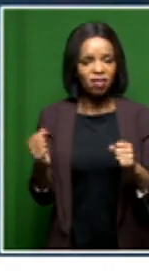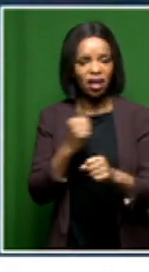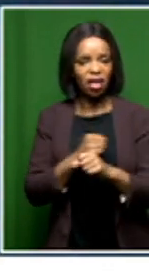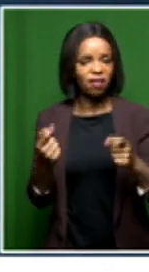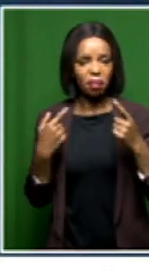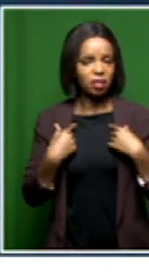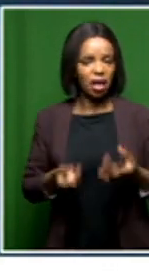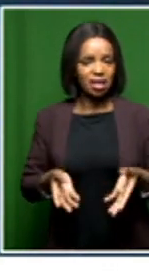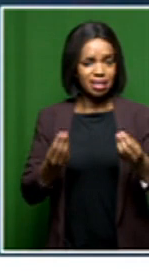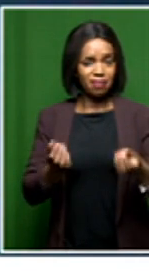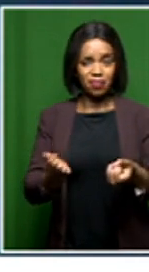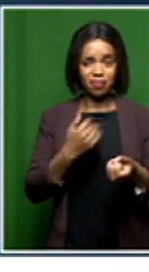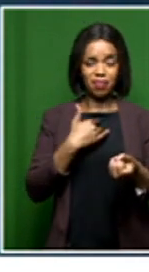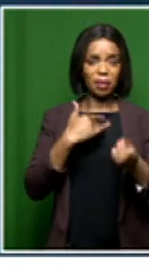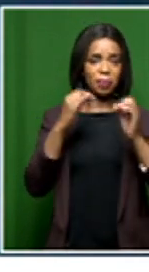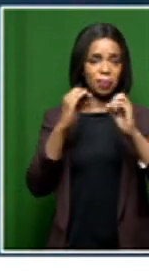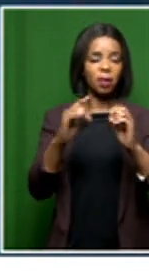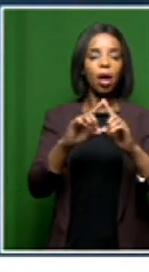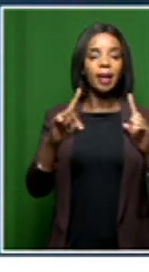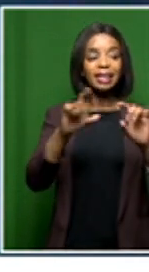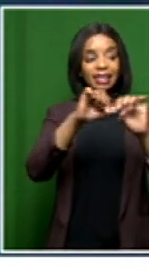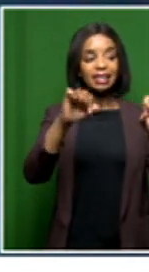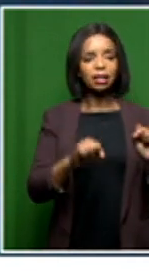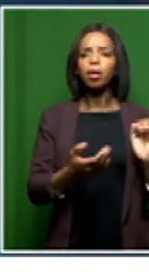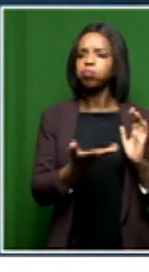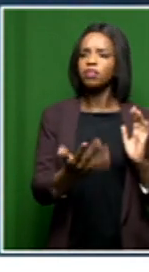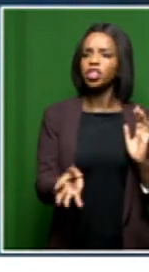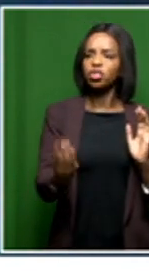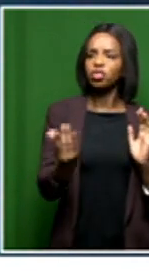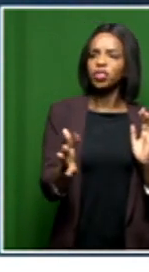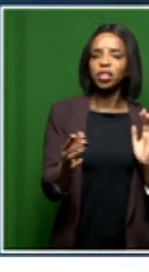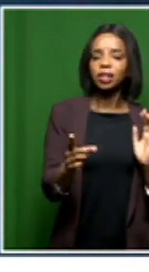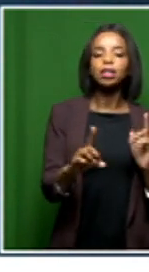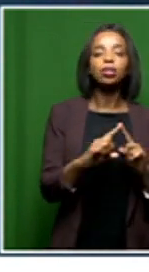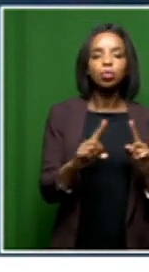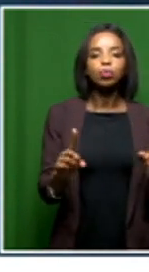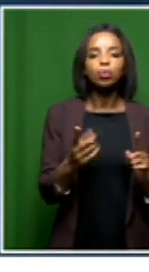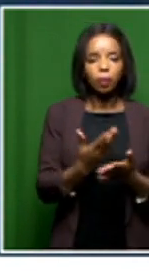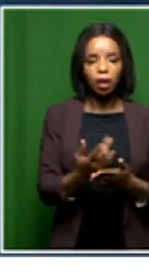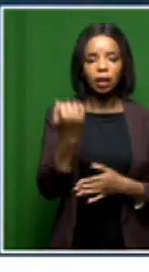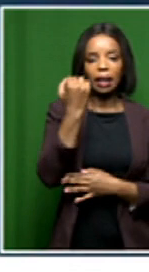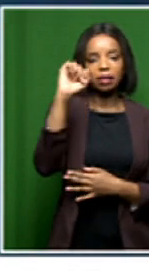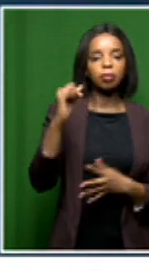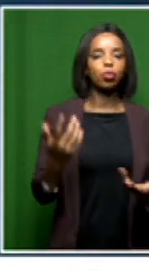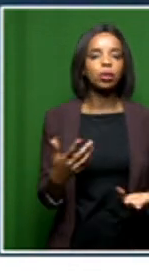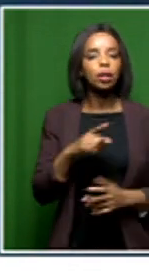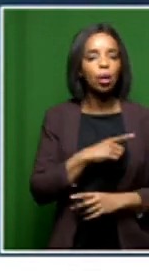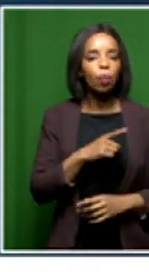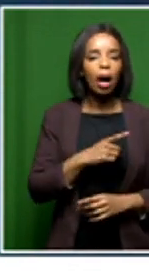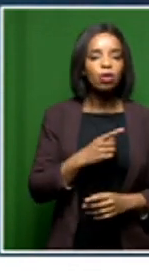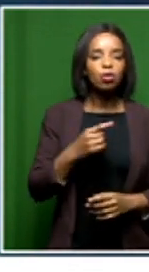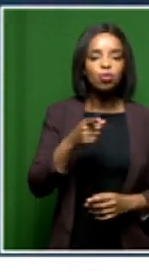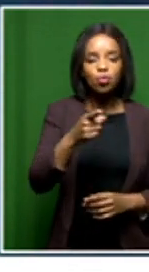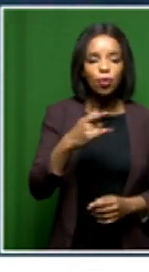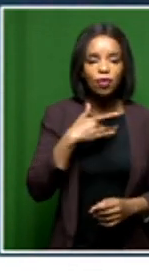it says you received the infringement, and then you can still submit a representation to dispute, because that is not the end. If you feel that at some